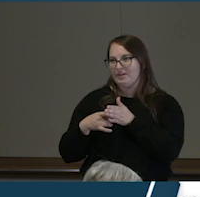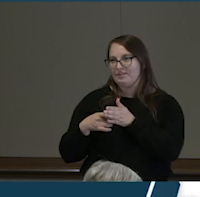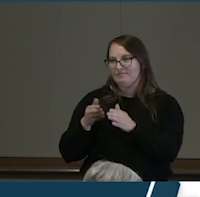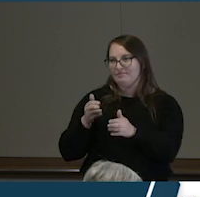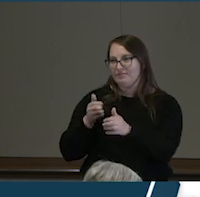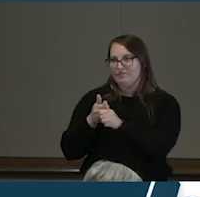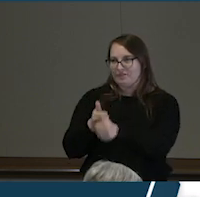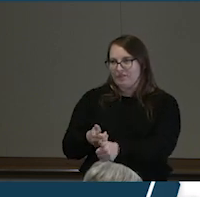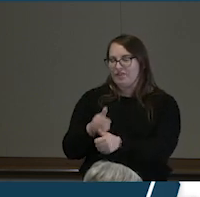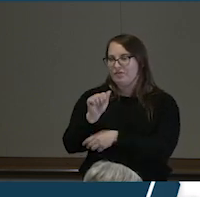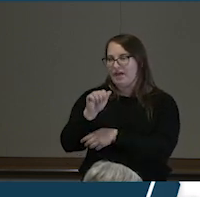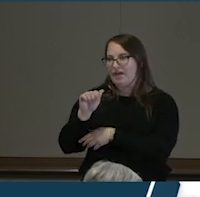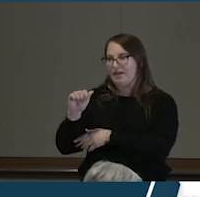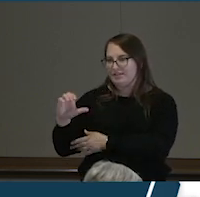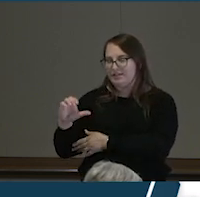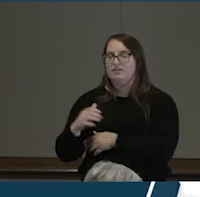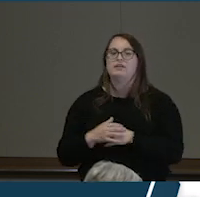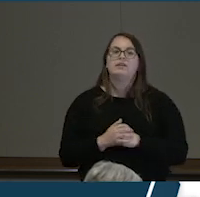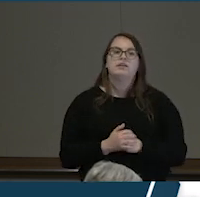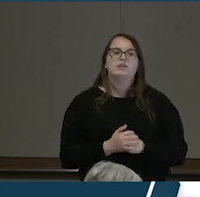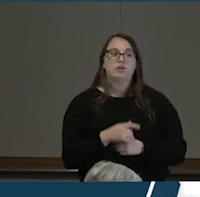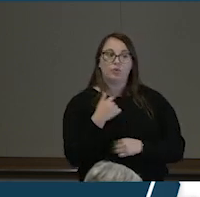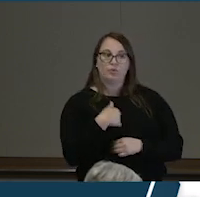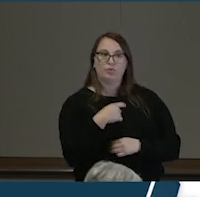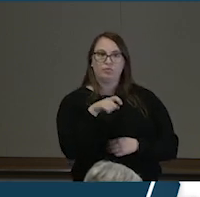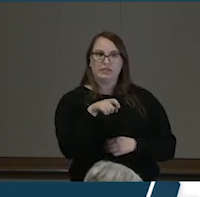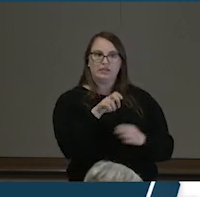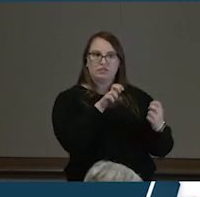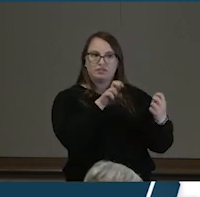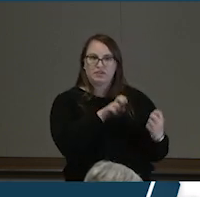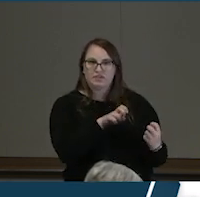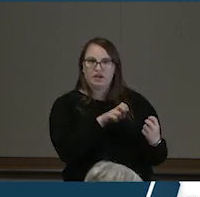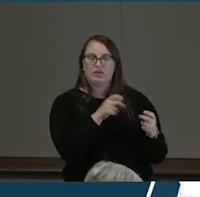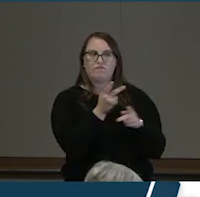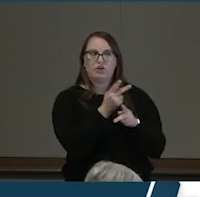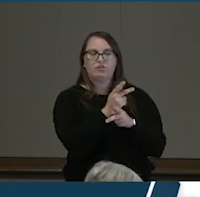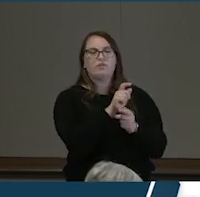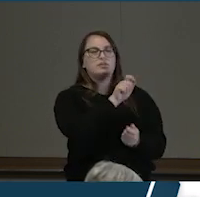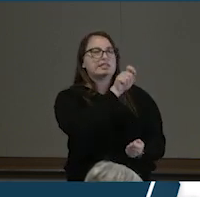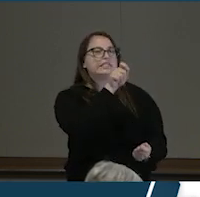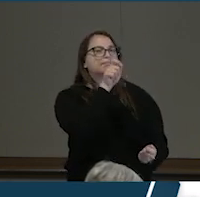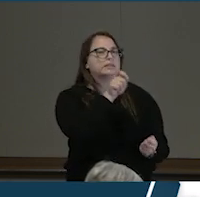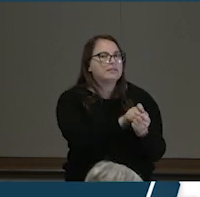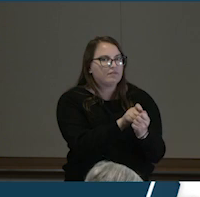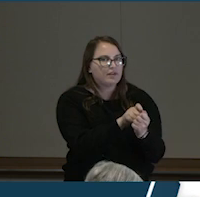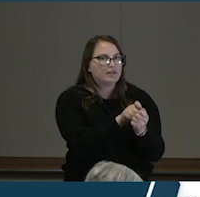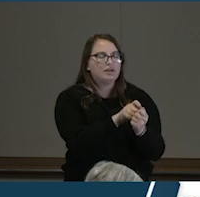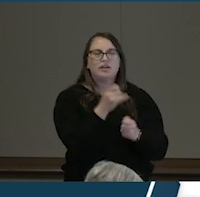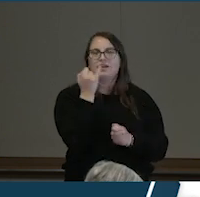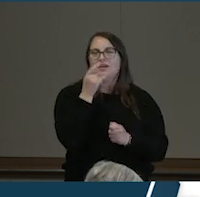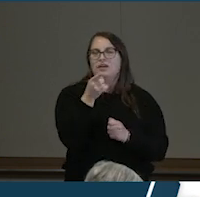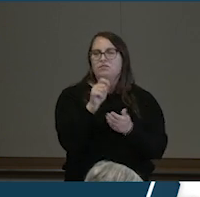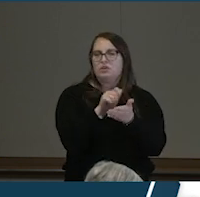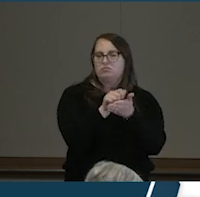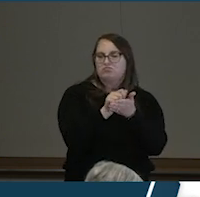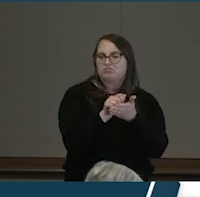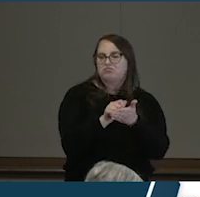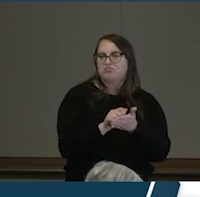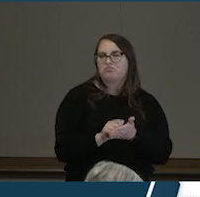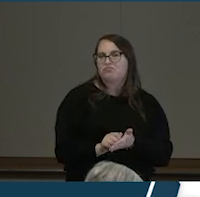we have to sit down and figure out what specifically, because if you write a bill that is just something nice to